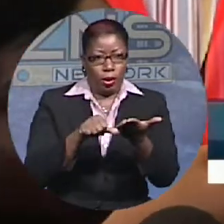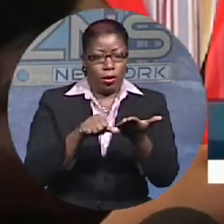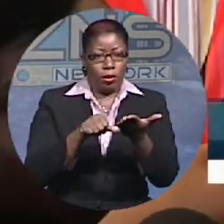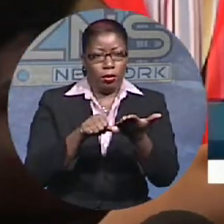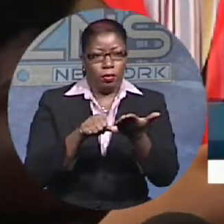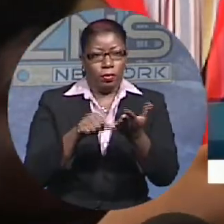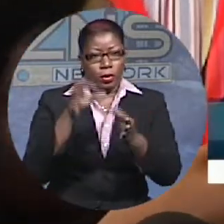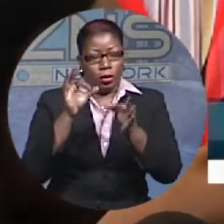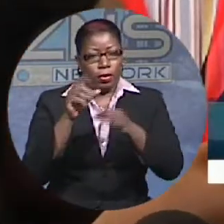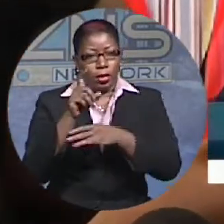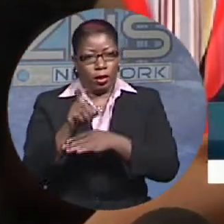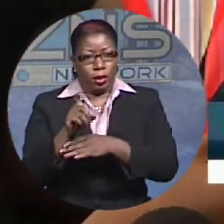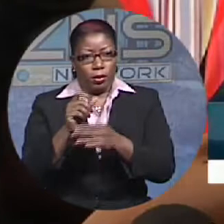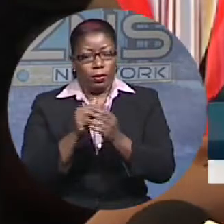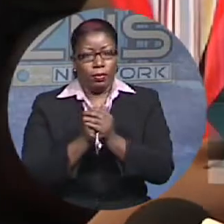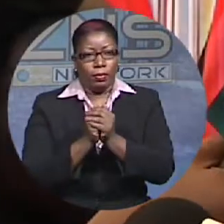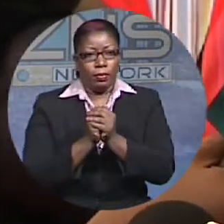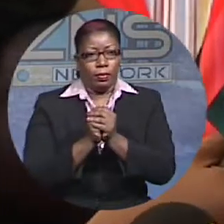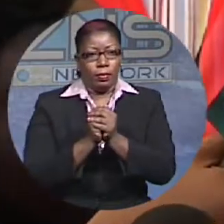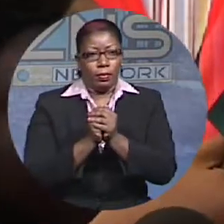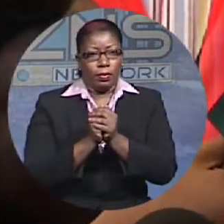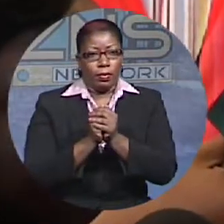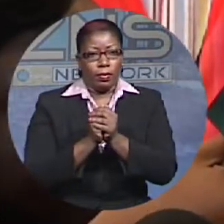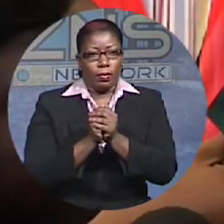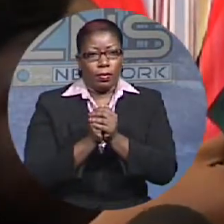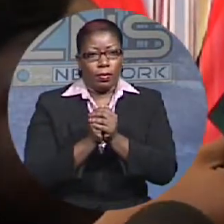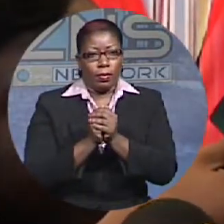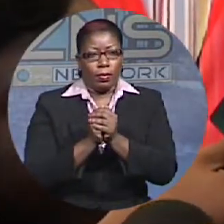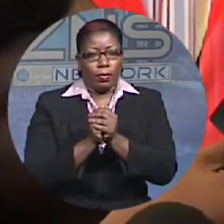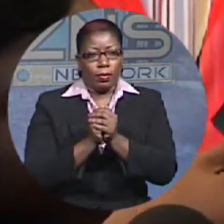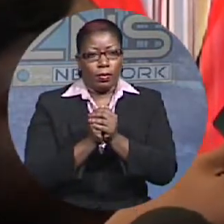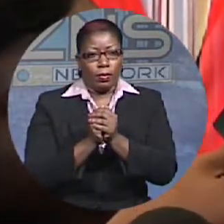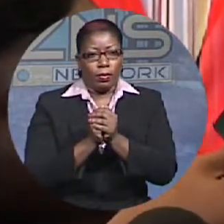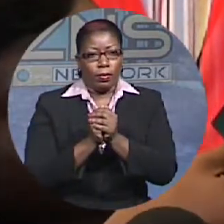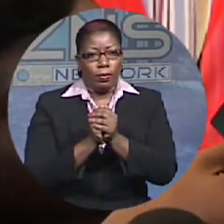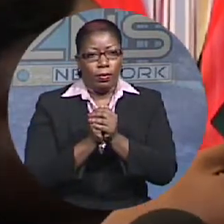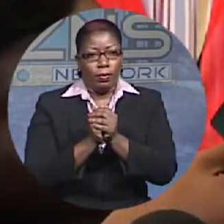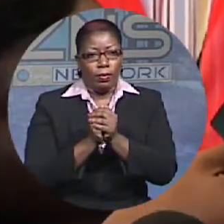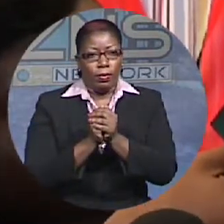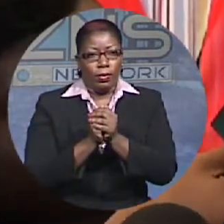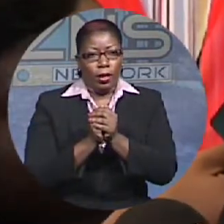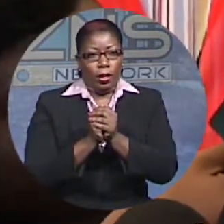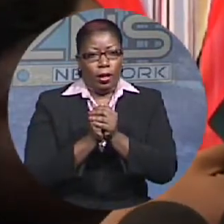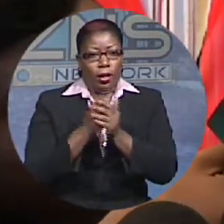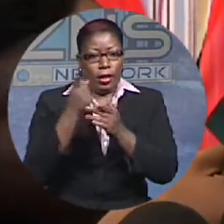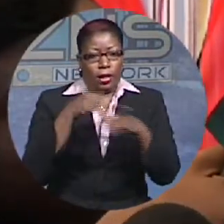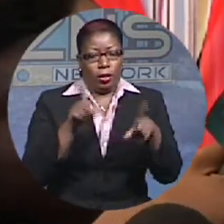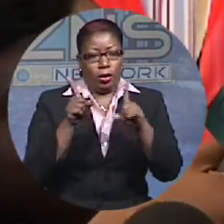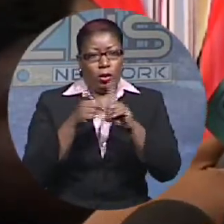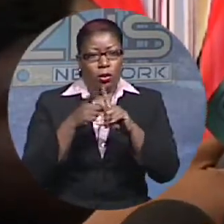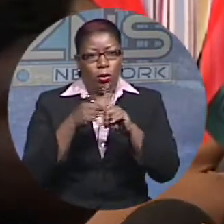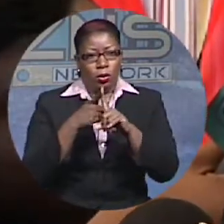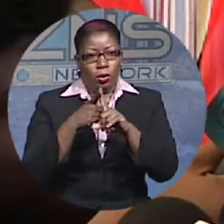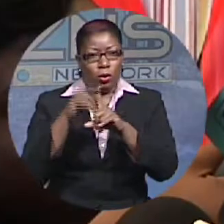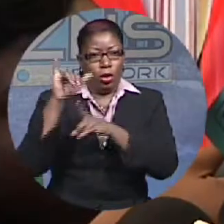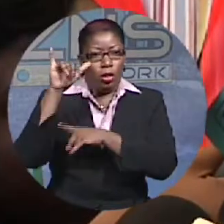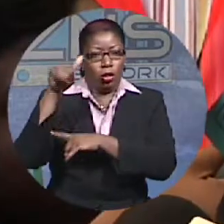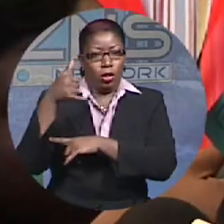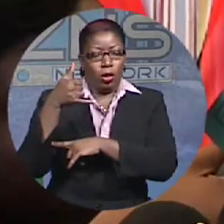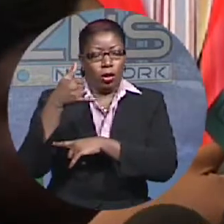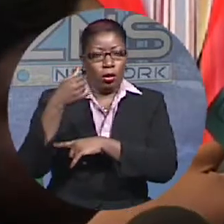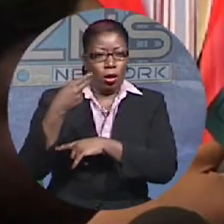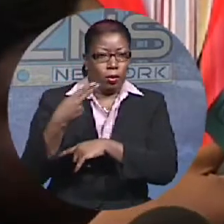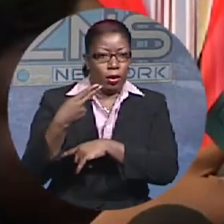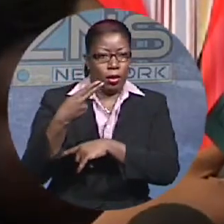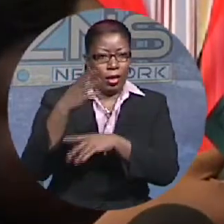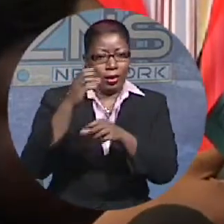is necessary, they can beam in, be it to Johns Hopkins, Harvard, or any institution, and